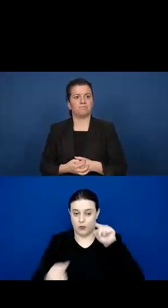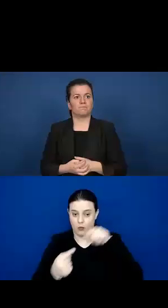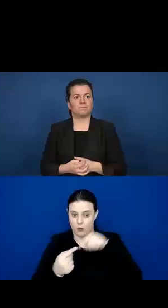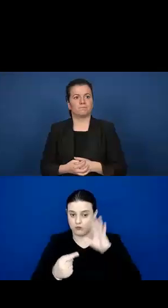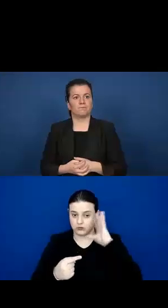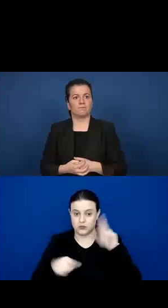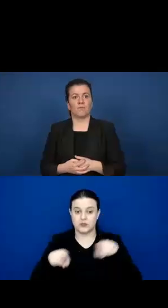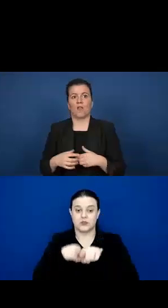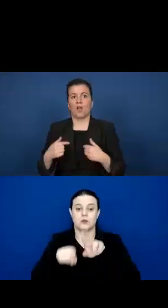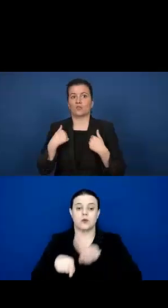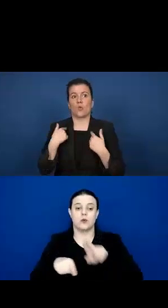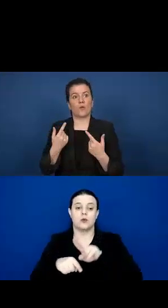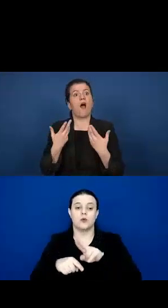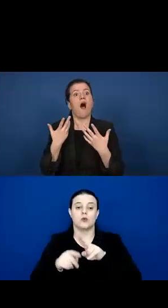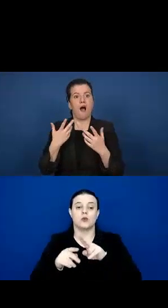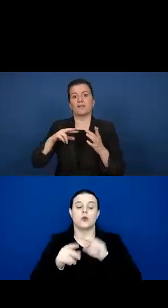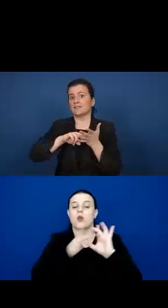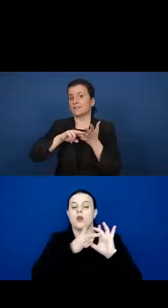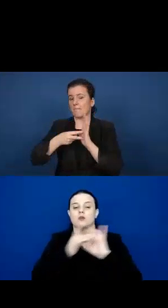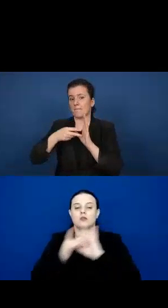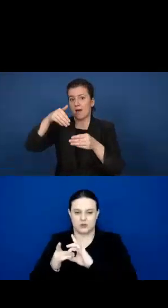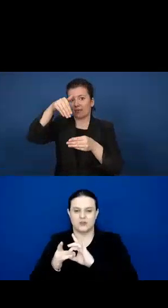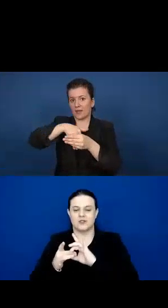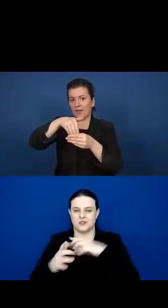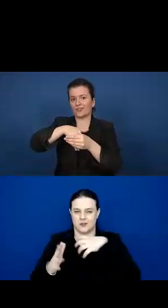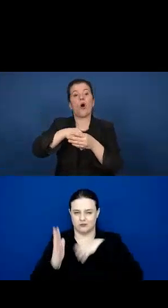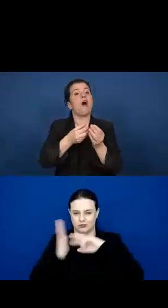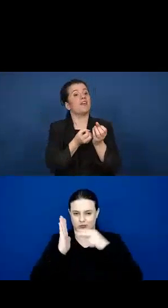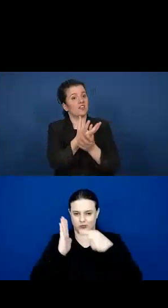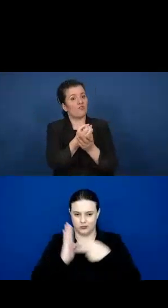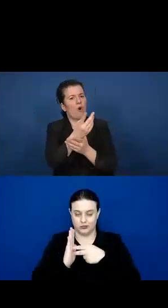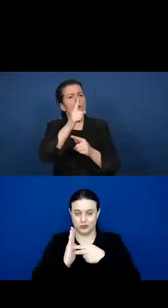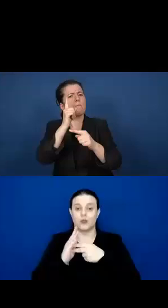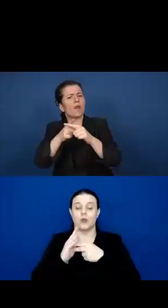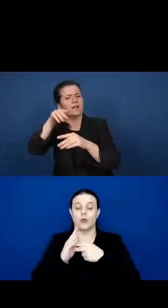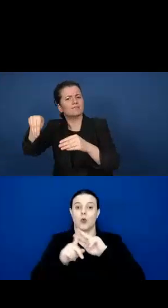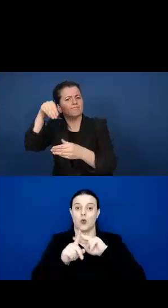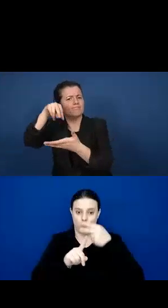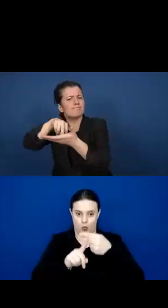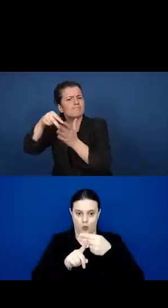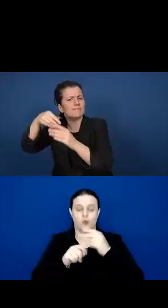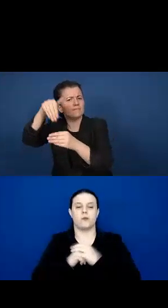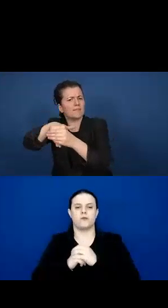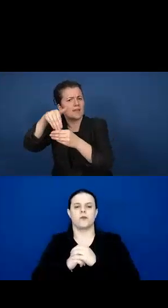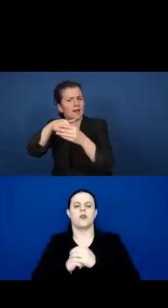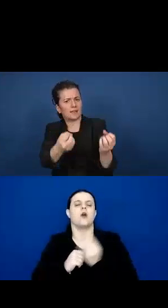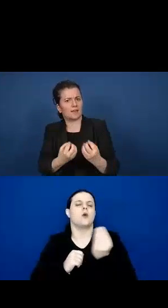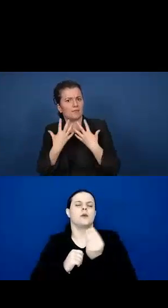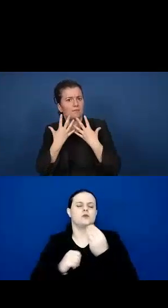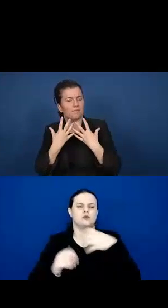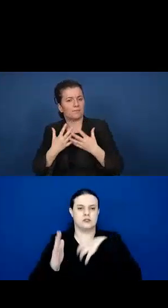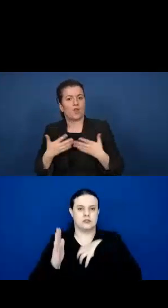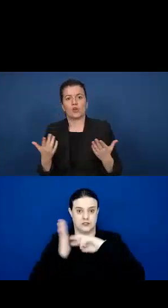double contextualization of semantic content. In distributional semantics, the meaning of a